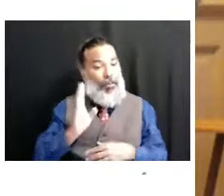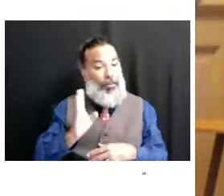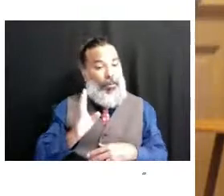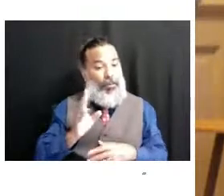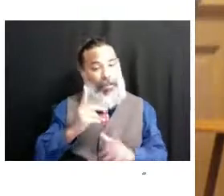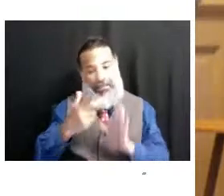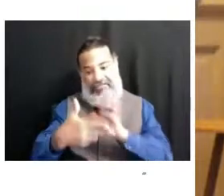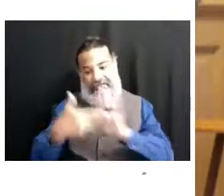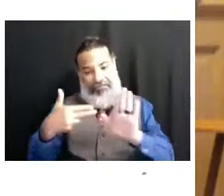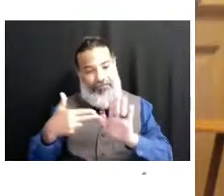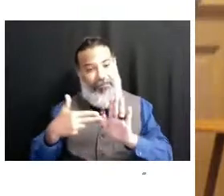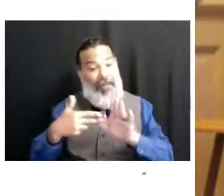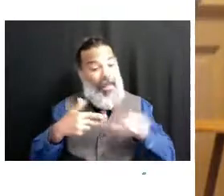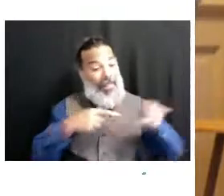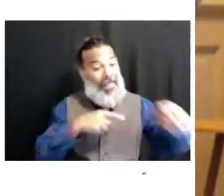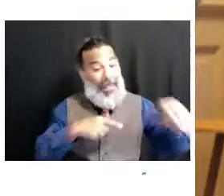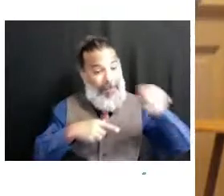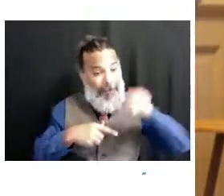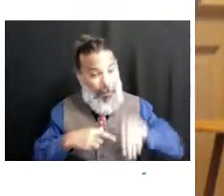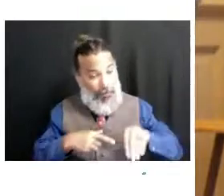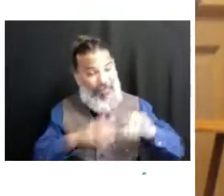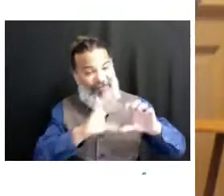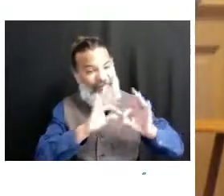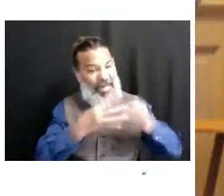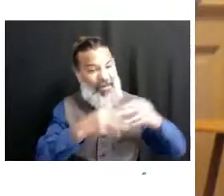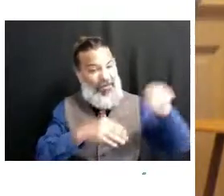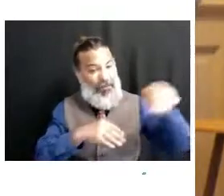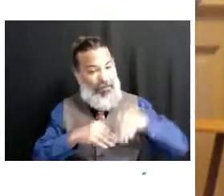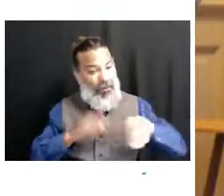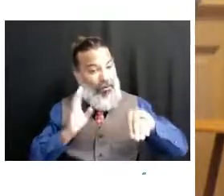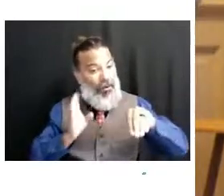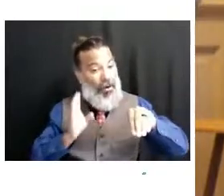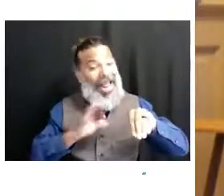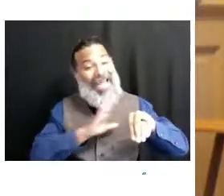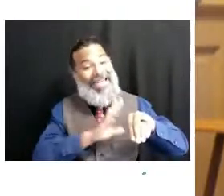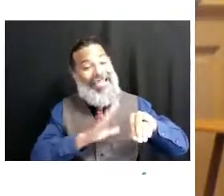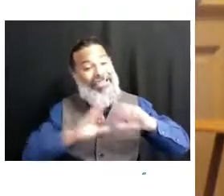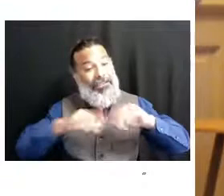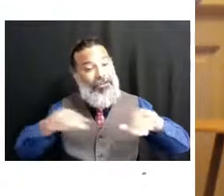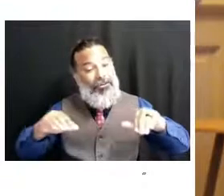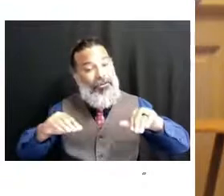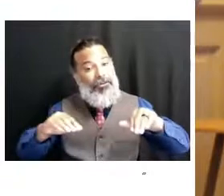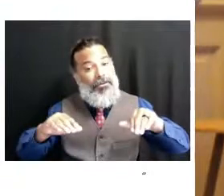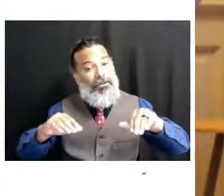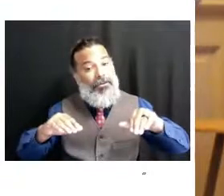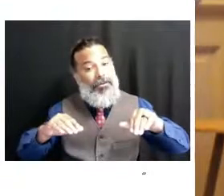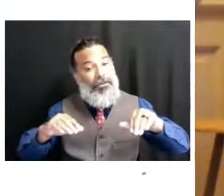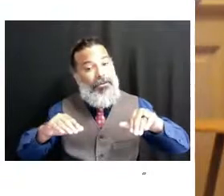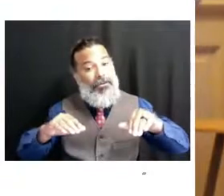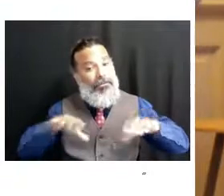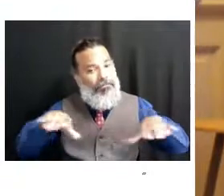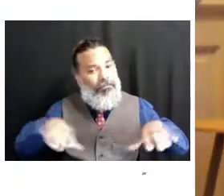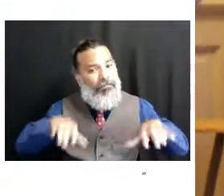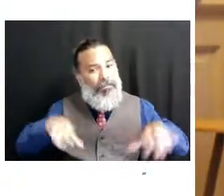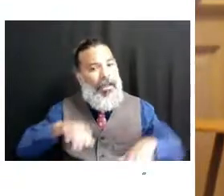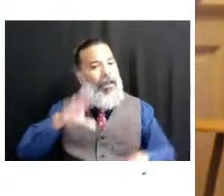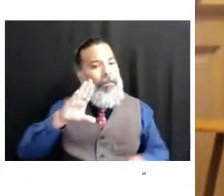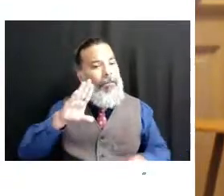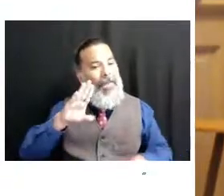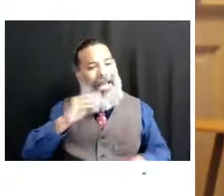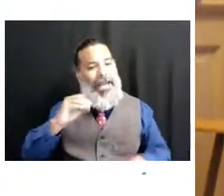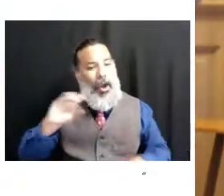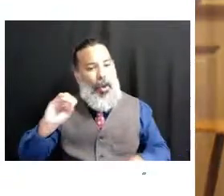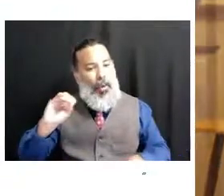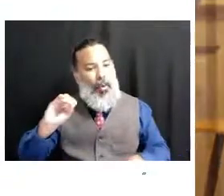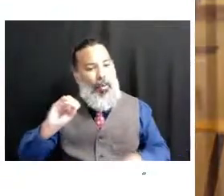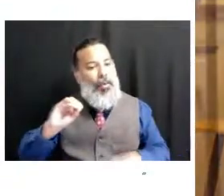that they moved to Baltimore, and his children were active in the B&O